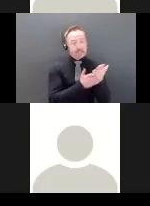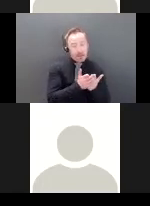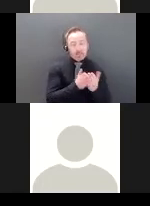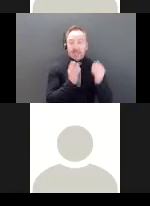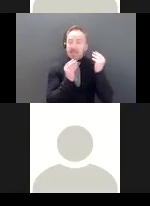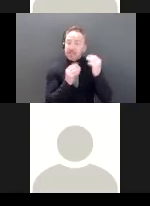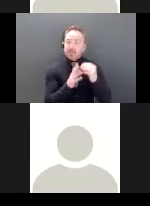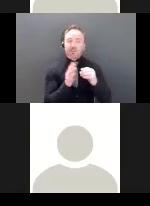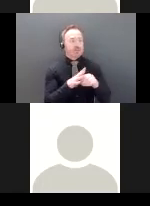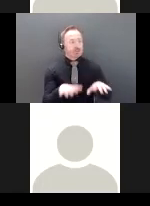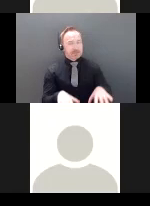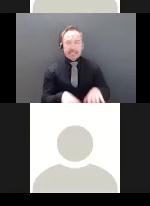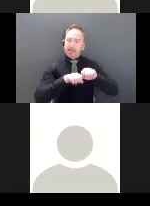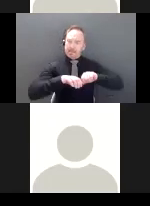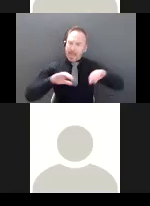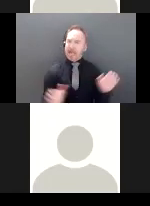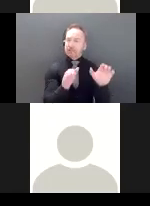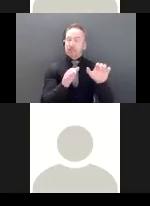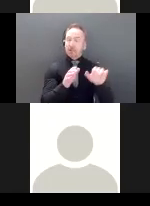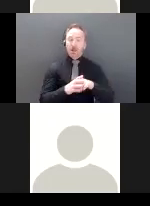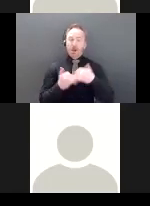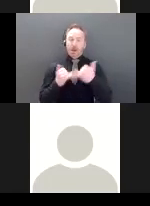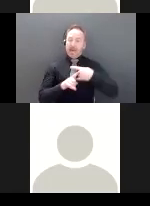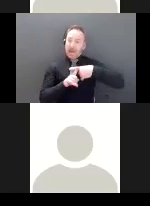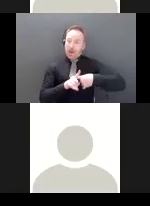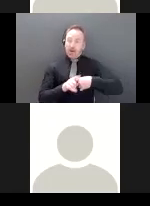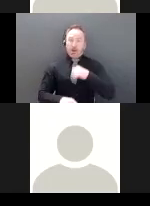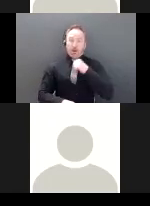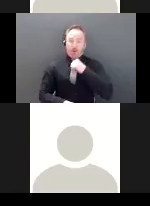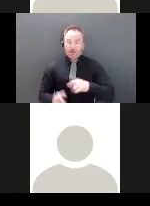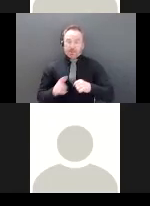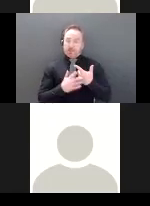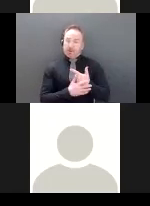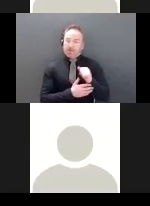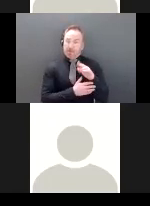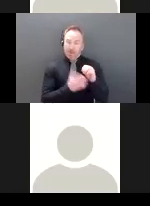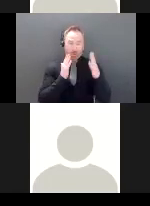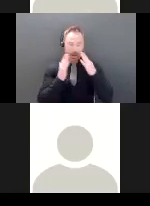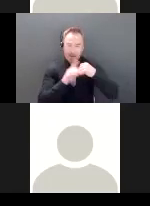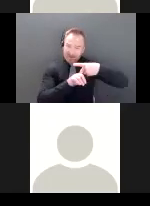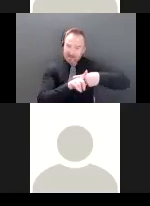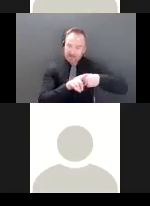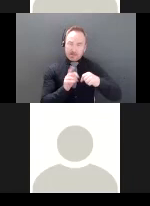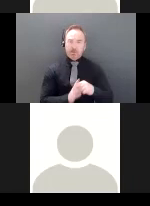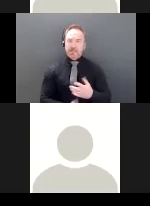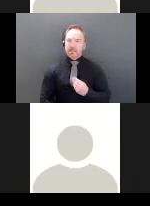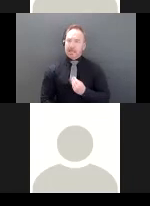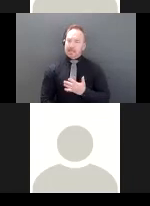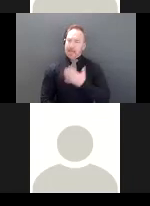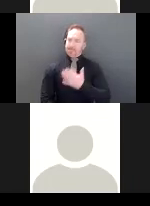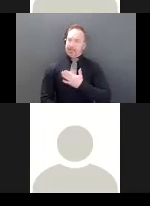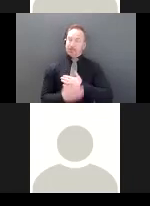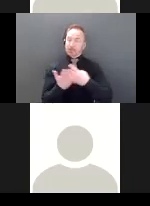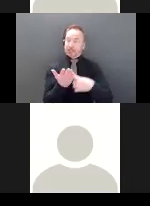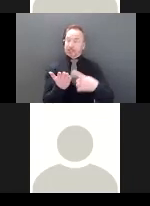Women Abuse Prevention Month. So we're very happy to be talking about this today, and I'm thrilled that